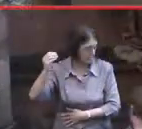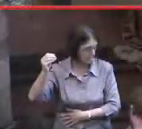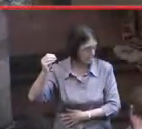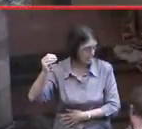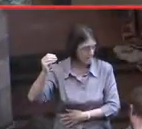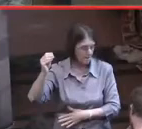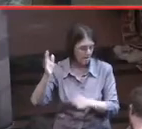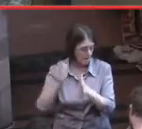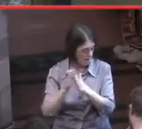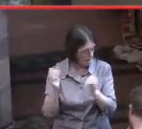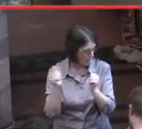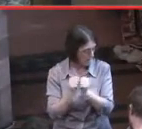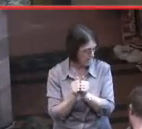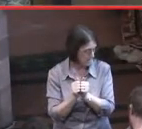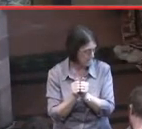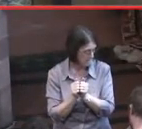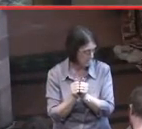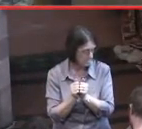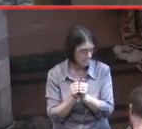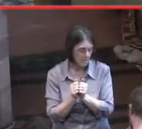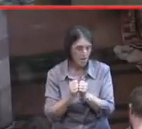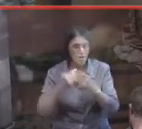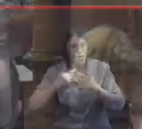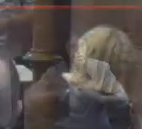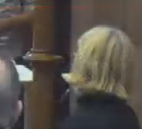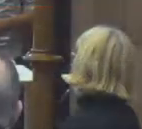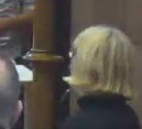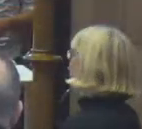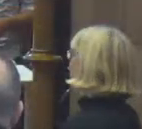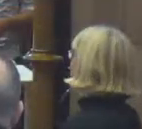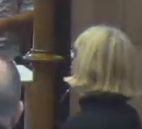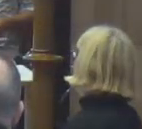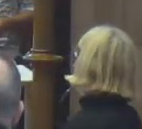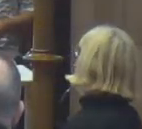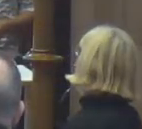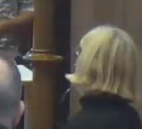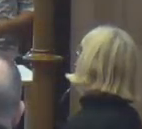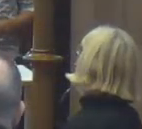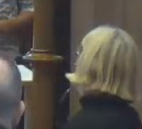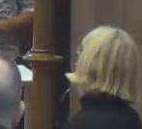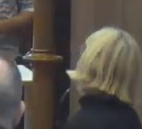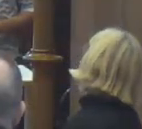Spirit. Amen. Go in peace to